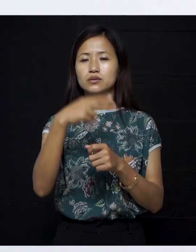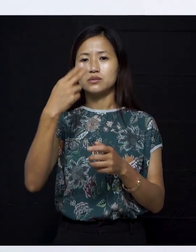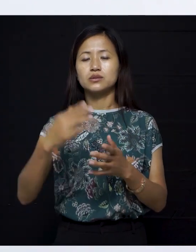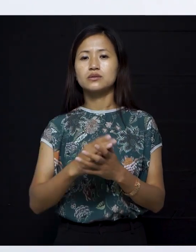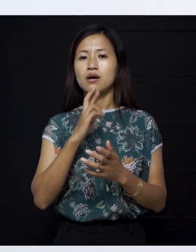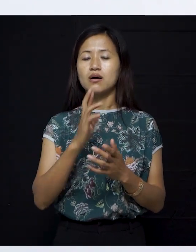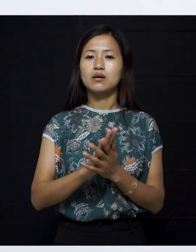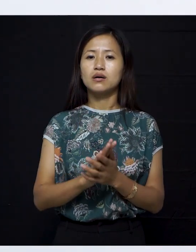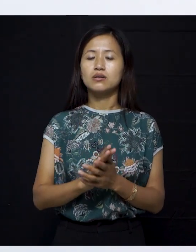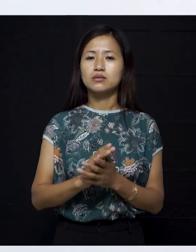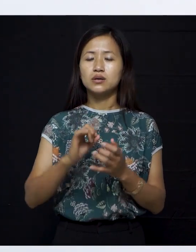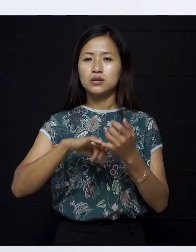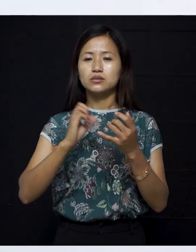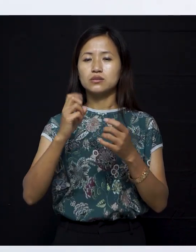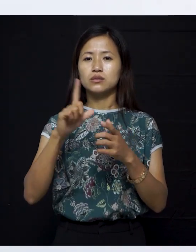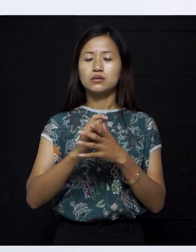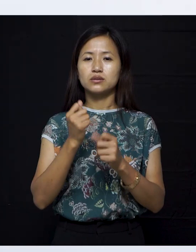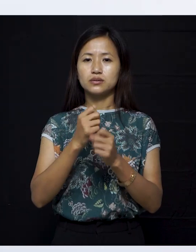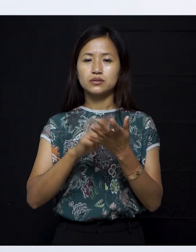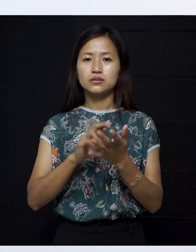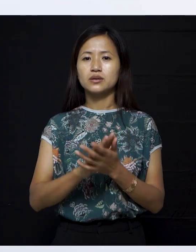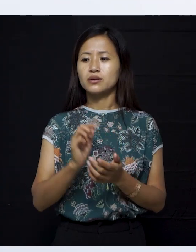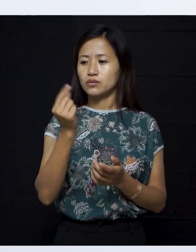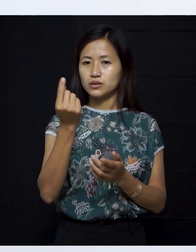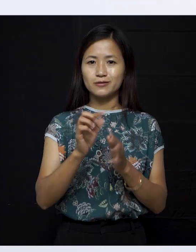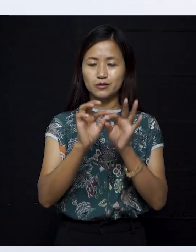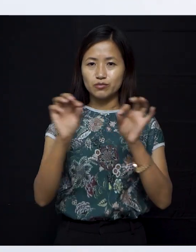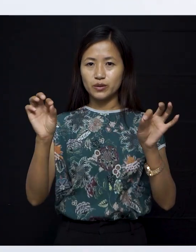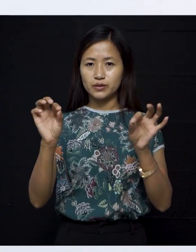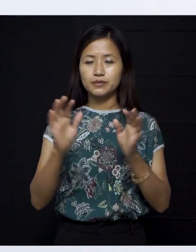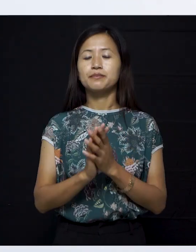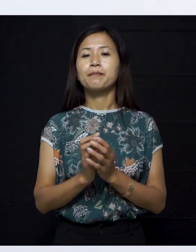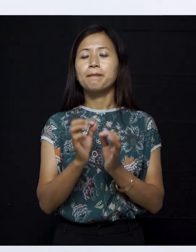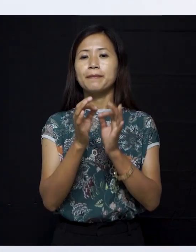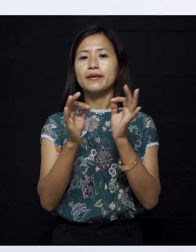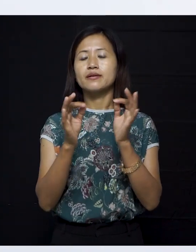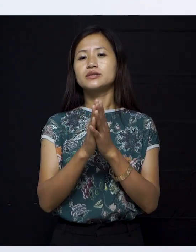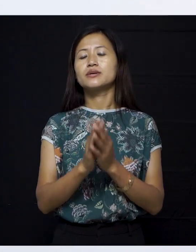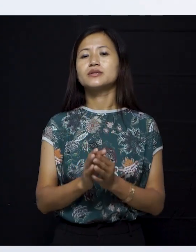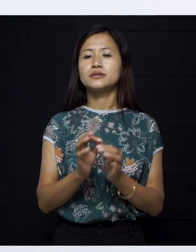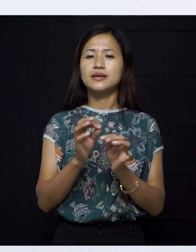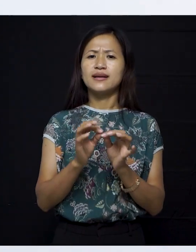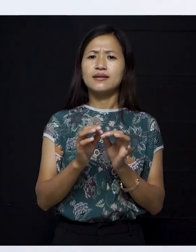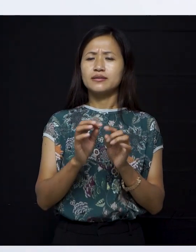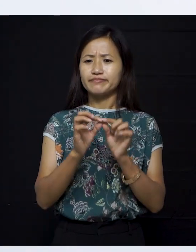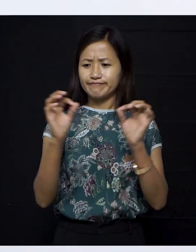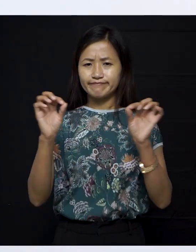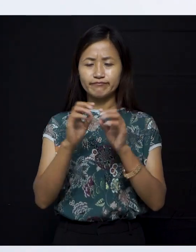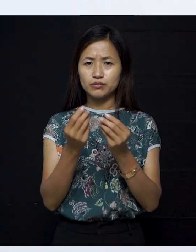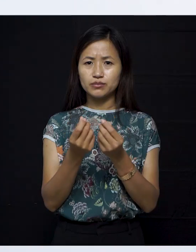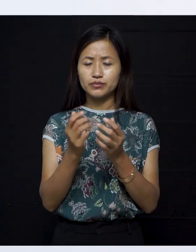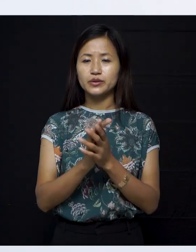are for solid marks. If you make one spelling mistake, you will miss your mark there. So even for your